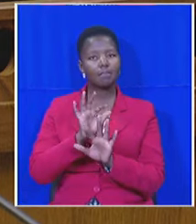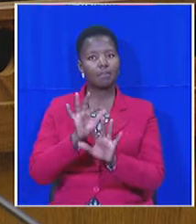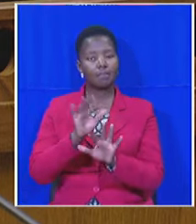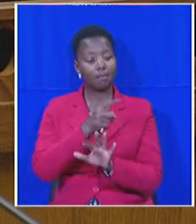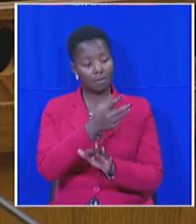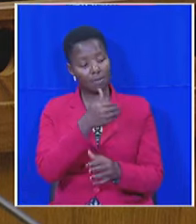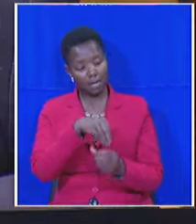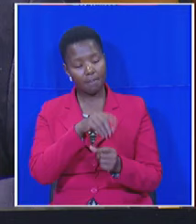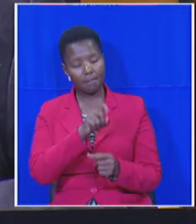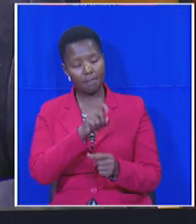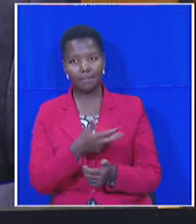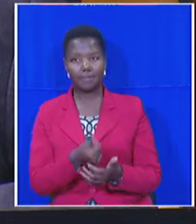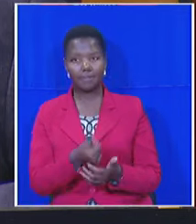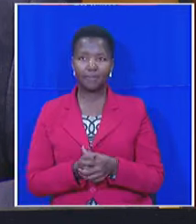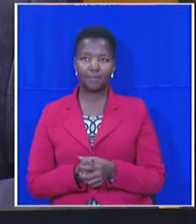ngao.